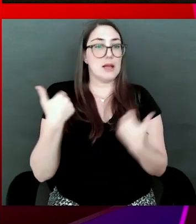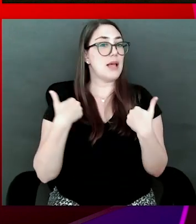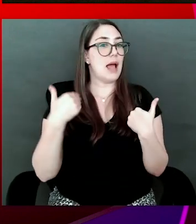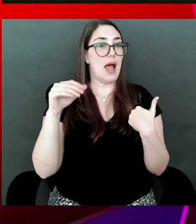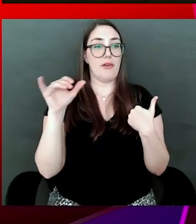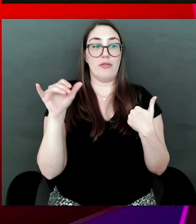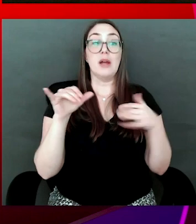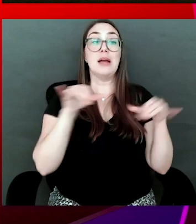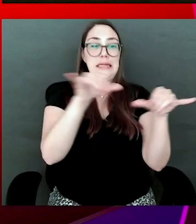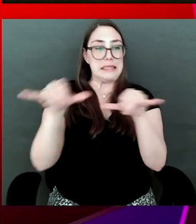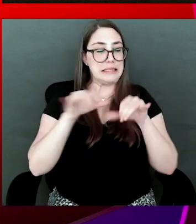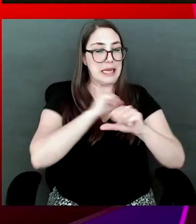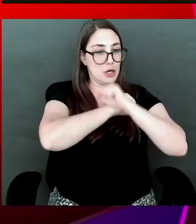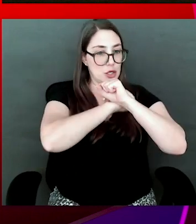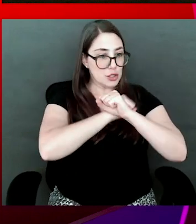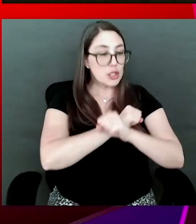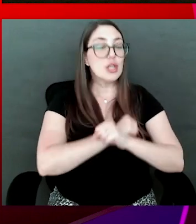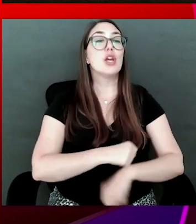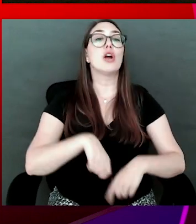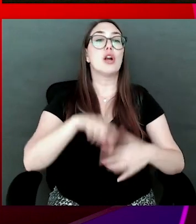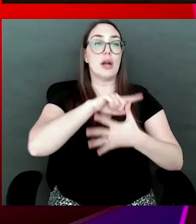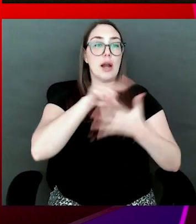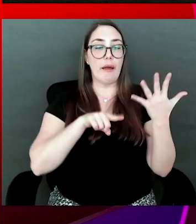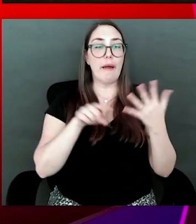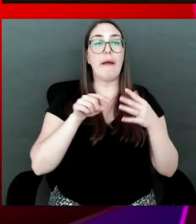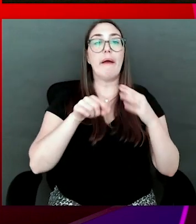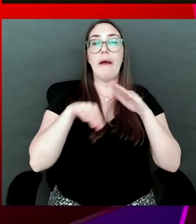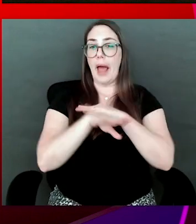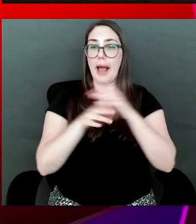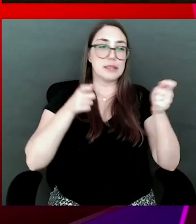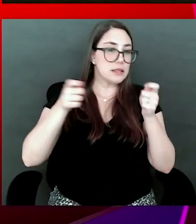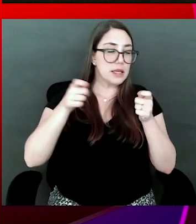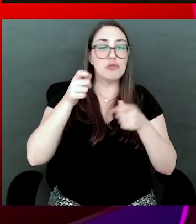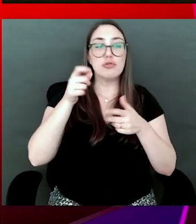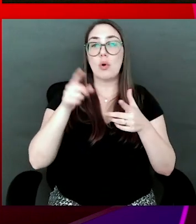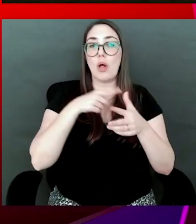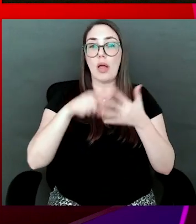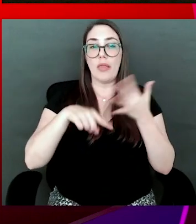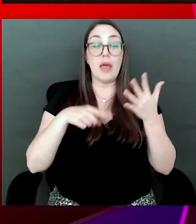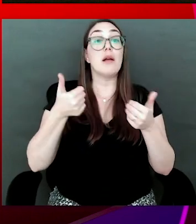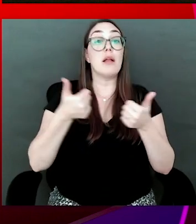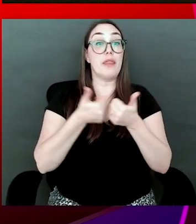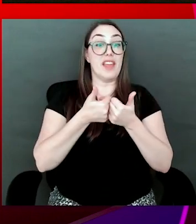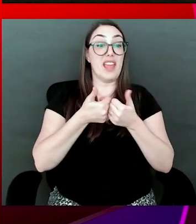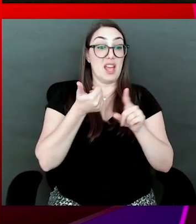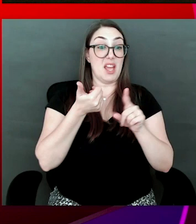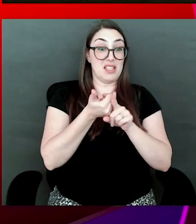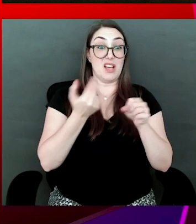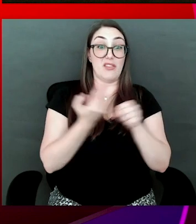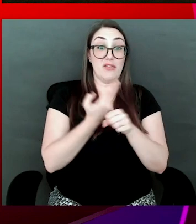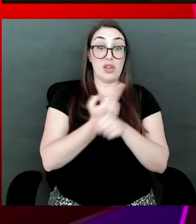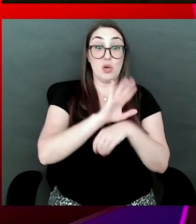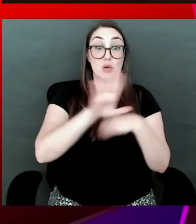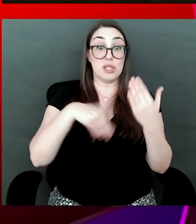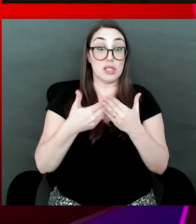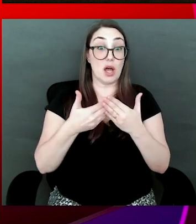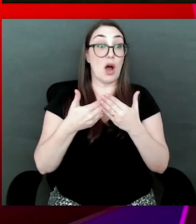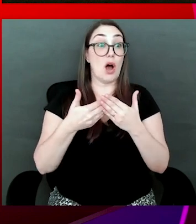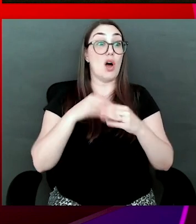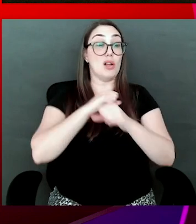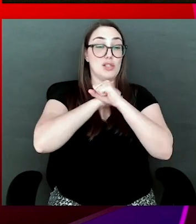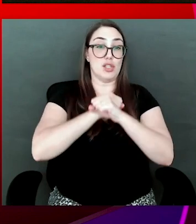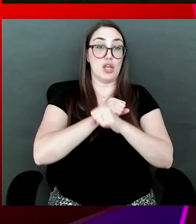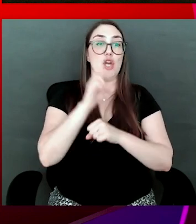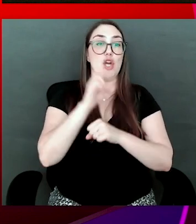standard security, AWS IAM, access control, and then the game server process itself, we use this authentication token for the WebSocket secure WebSocket